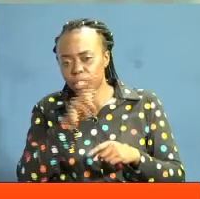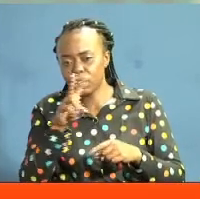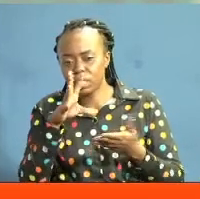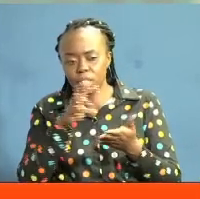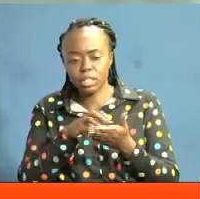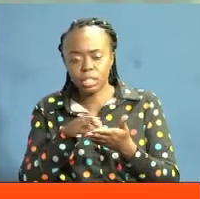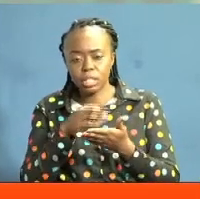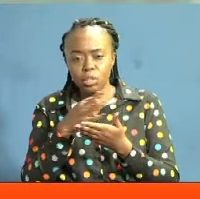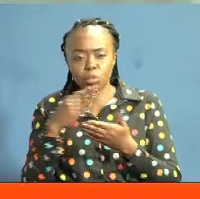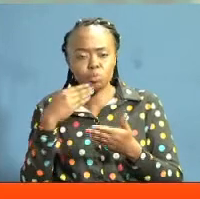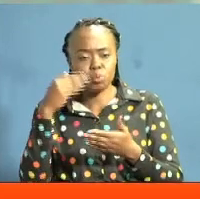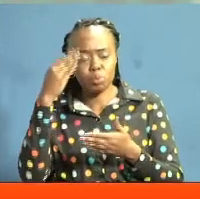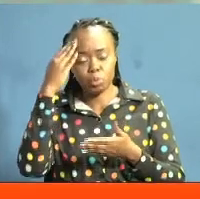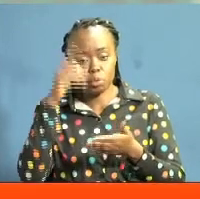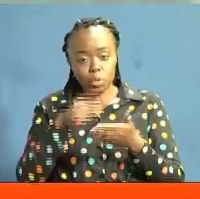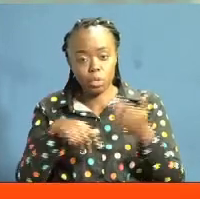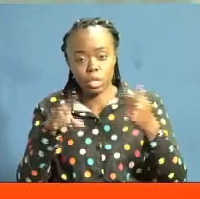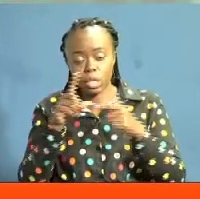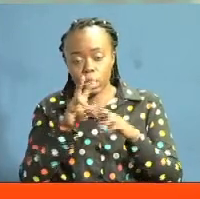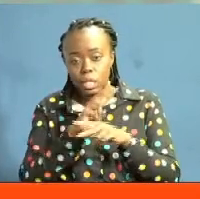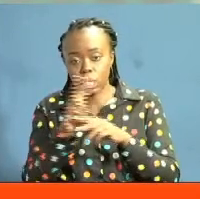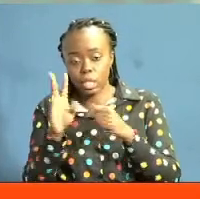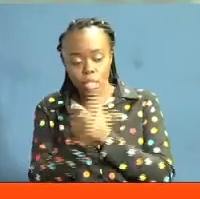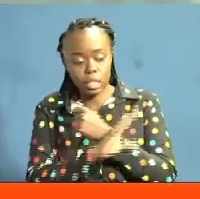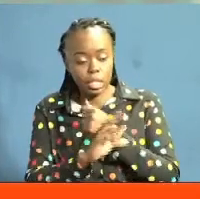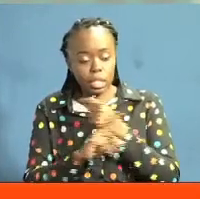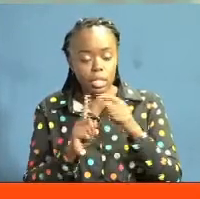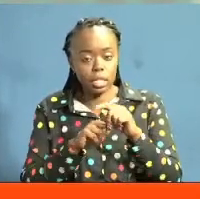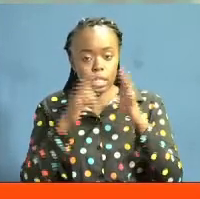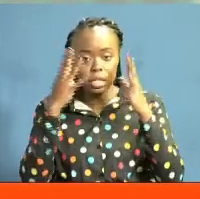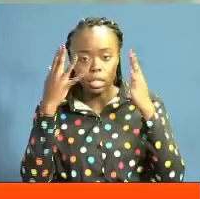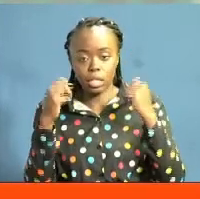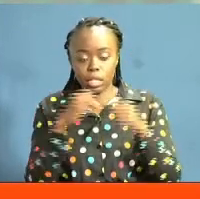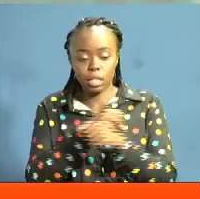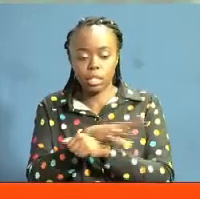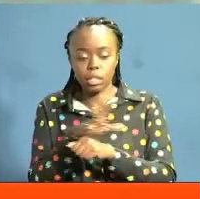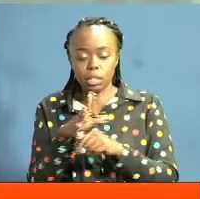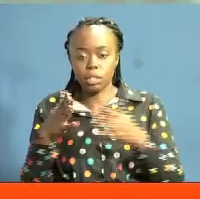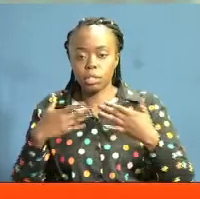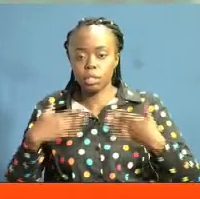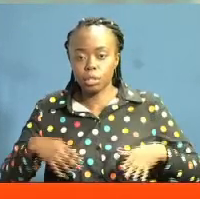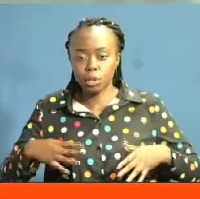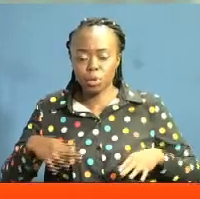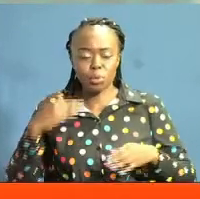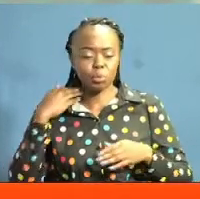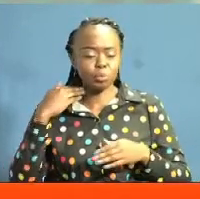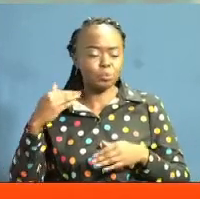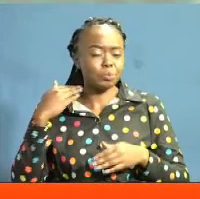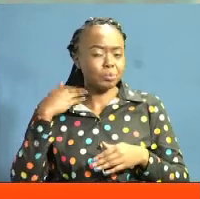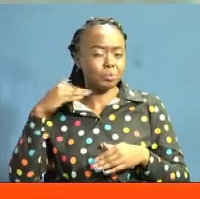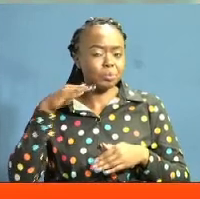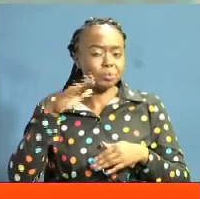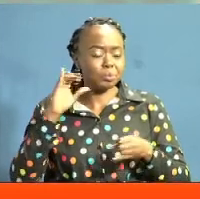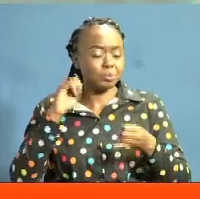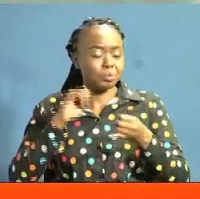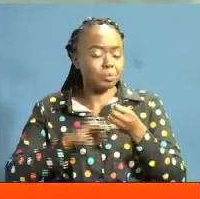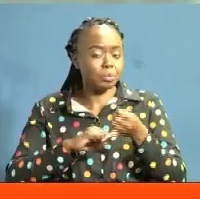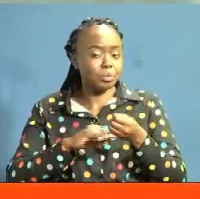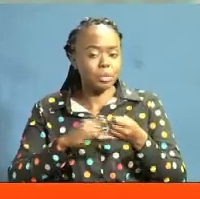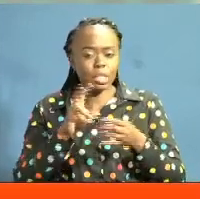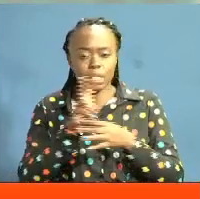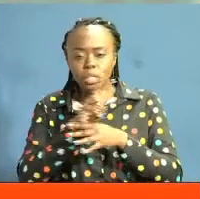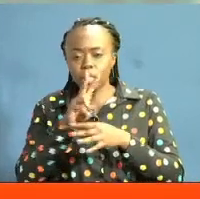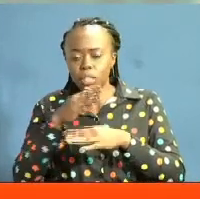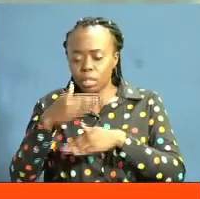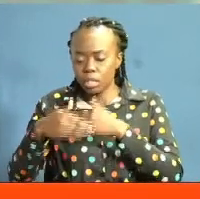cases of adults, what we're seeing in the country, especially during this time of COVID-19 pandemic, people killing their partners. Could that be a